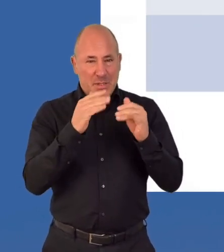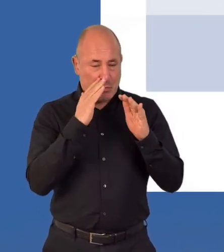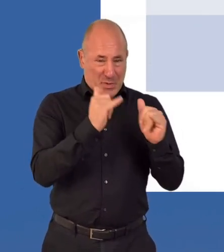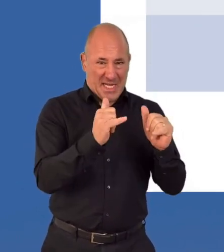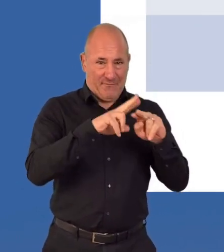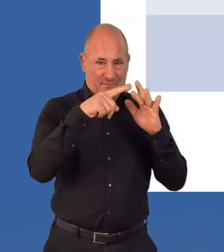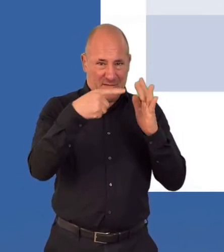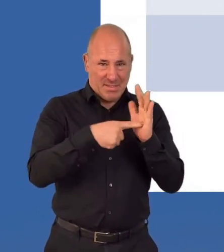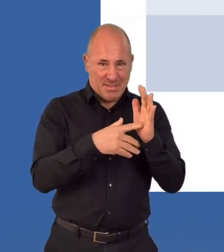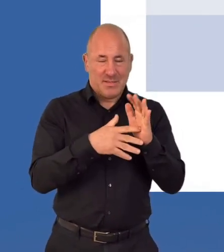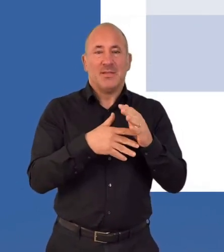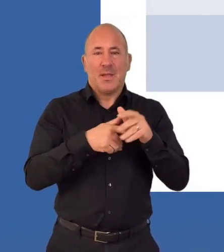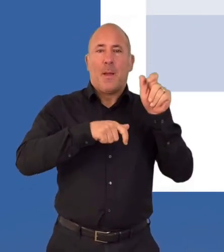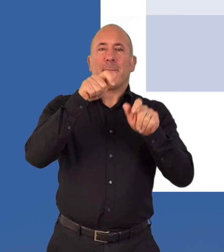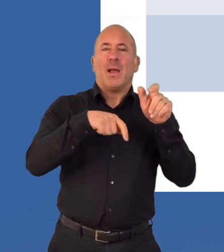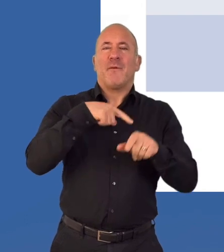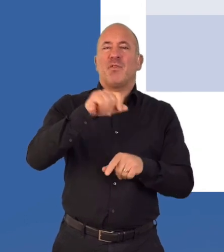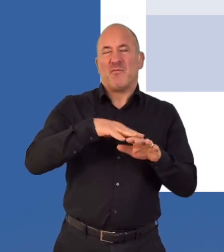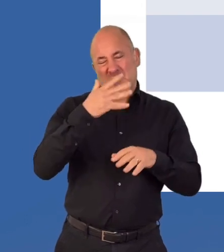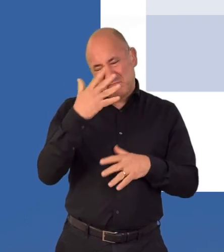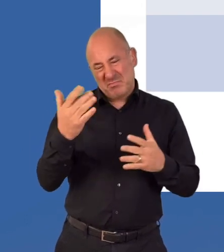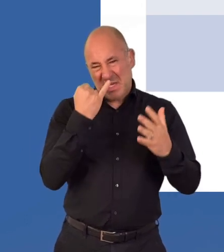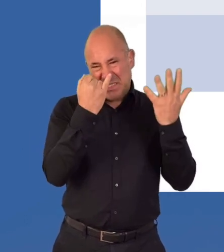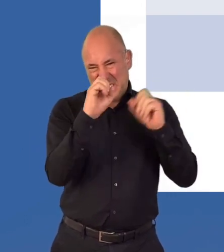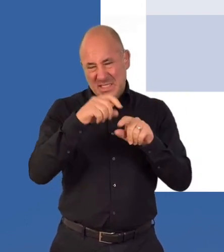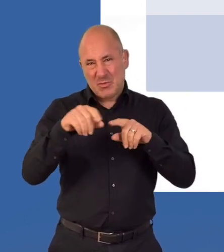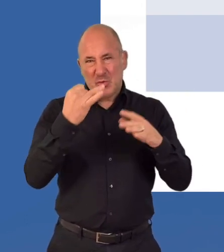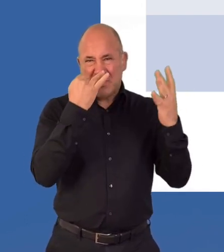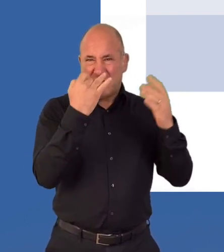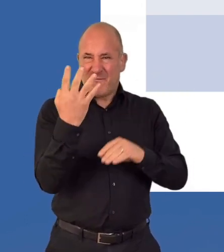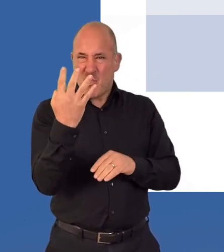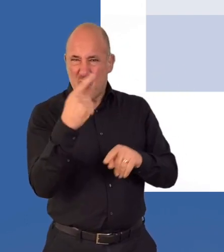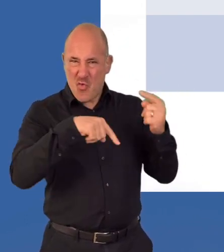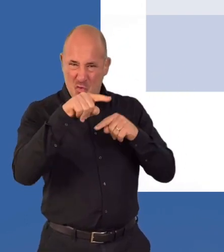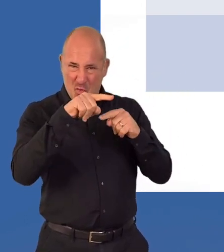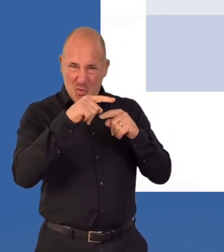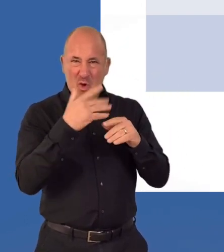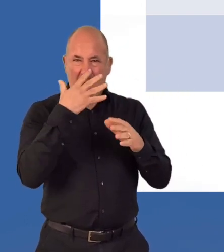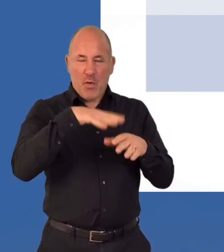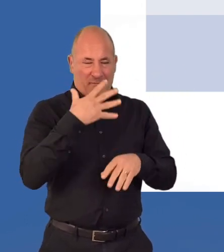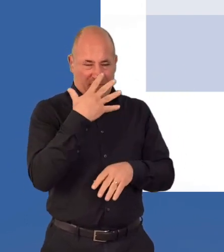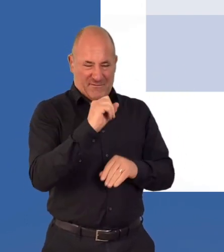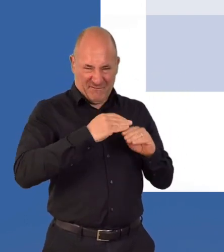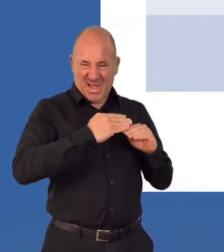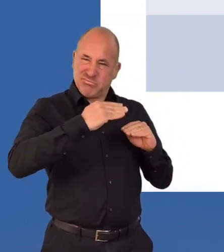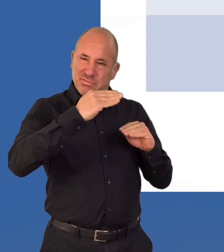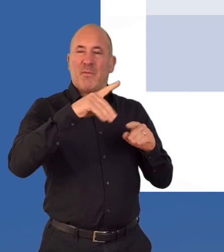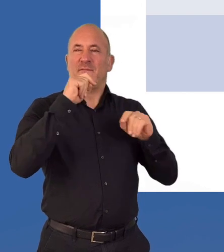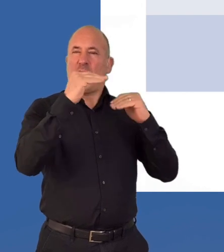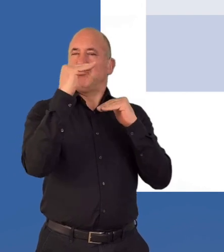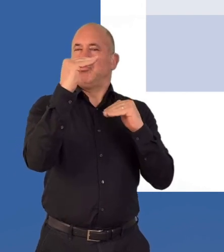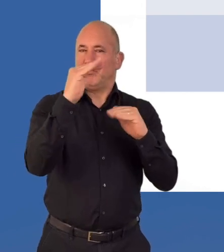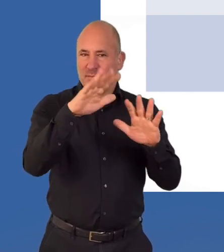screening FIT, people are invited between the ages of 60 and 74 with ongoing staggered age extension from